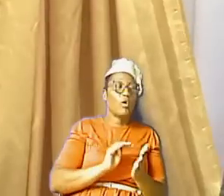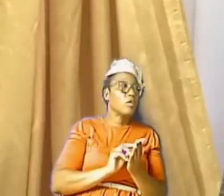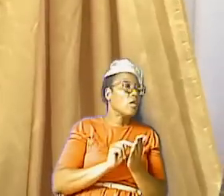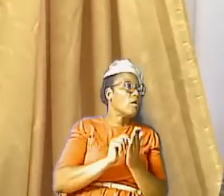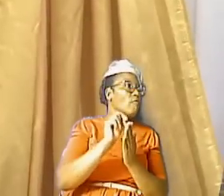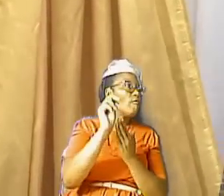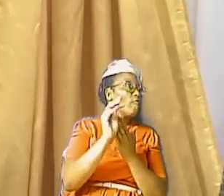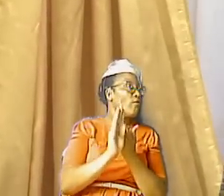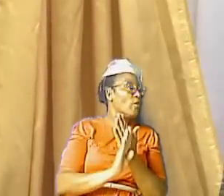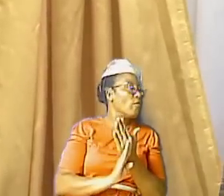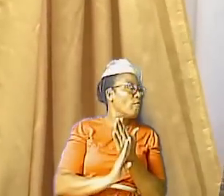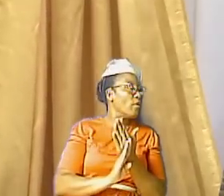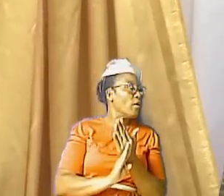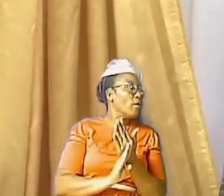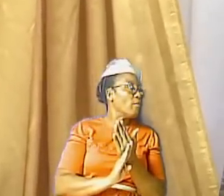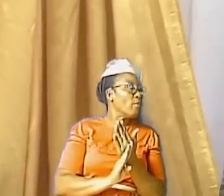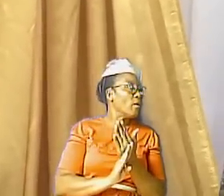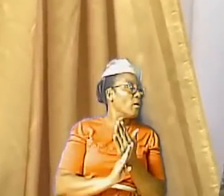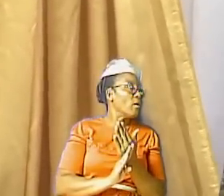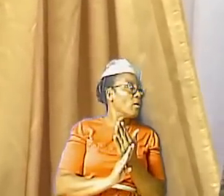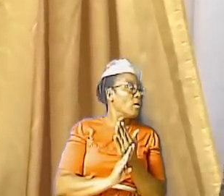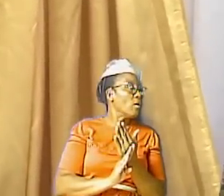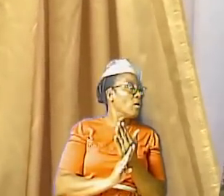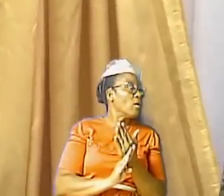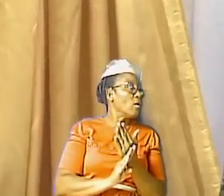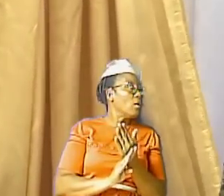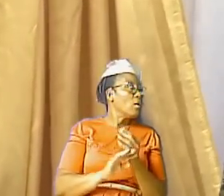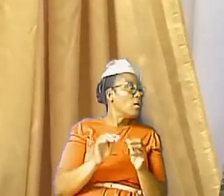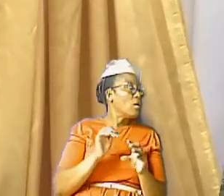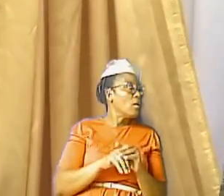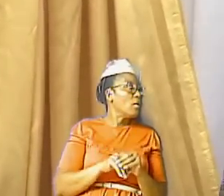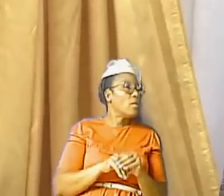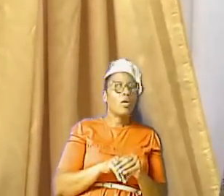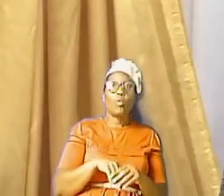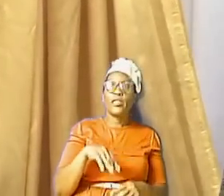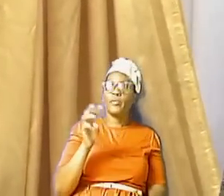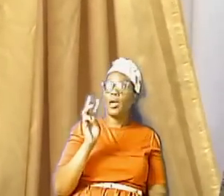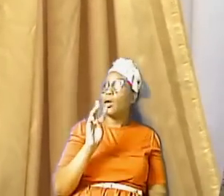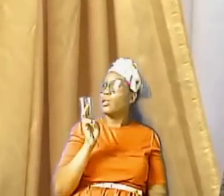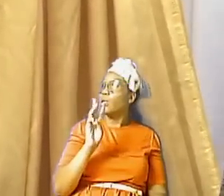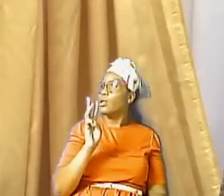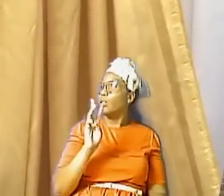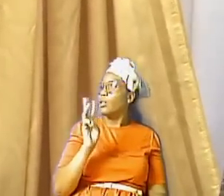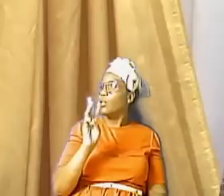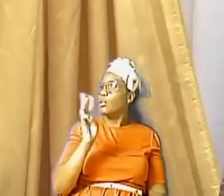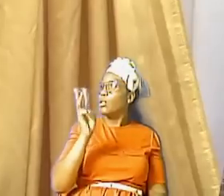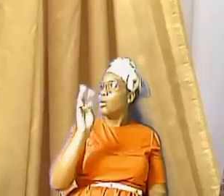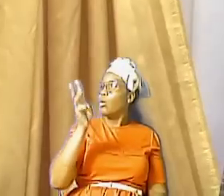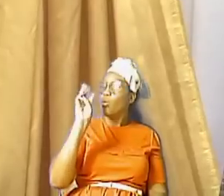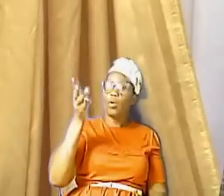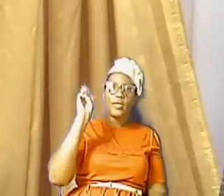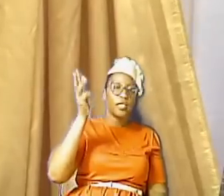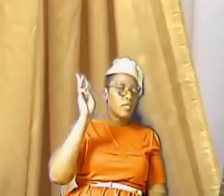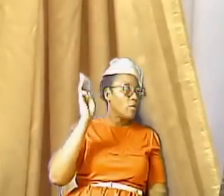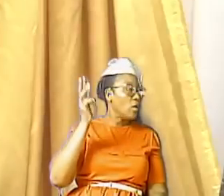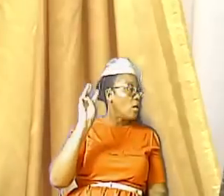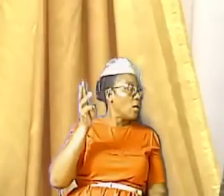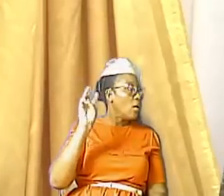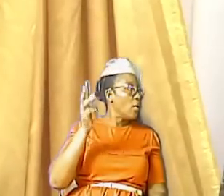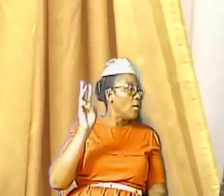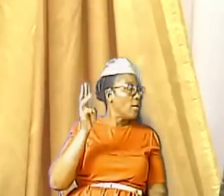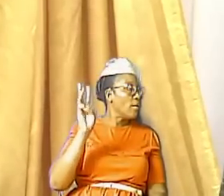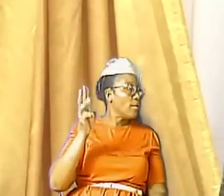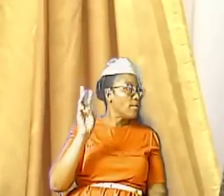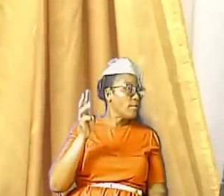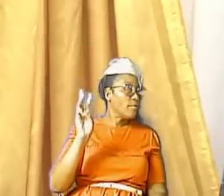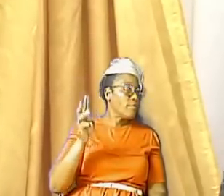it's over in Berkshire District in Westmoreland. Westmoreland, and that's at